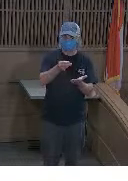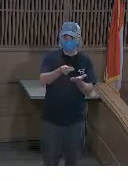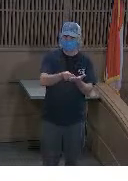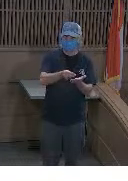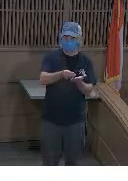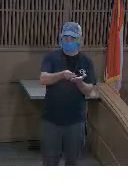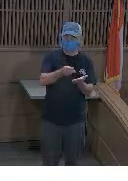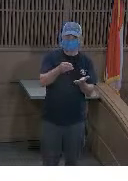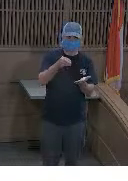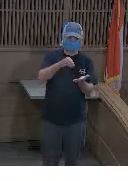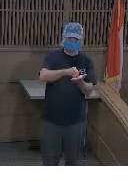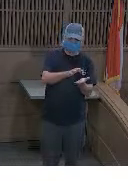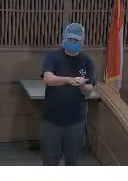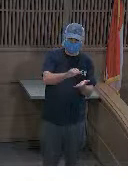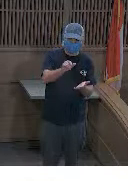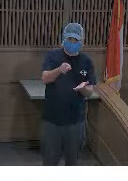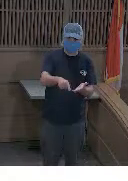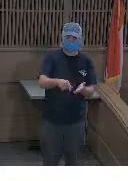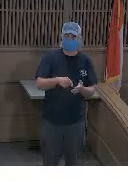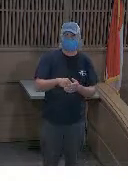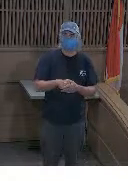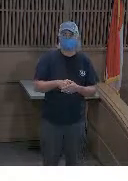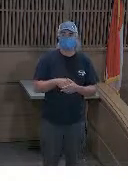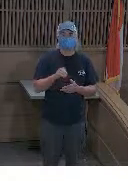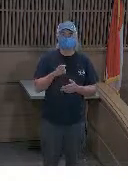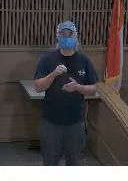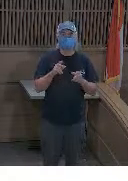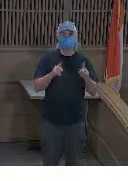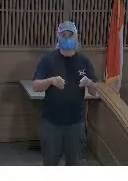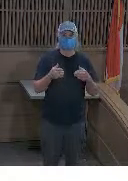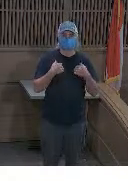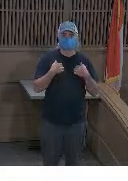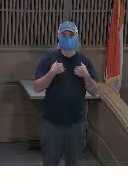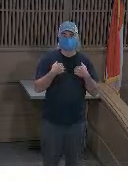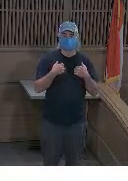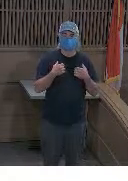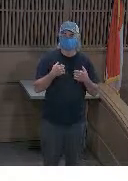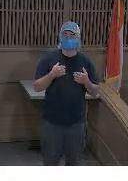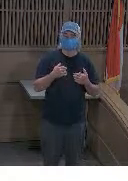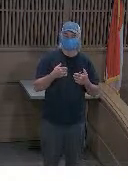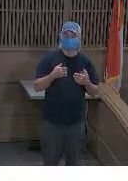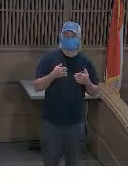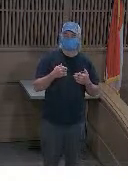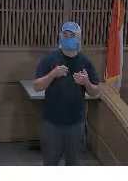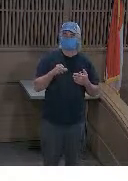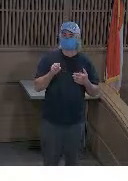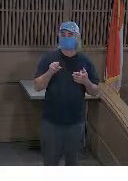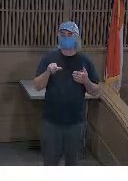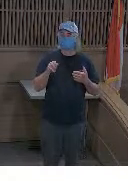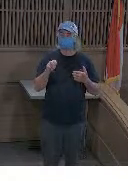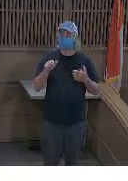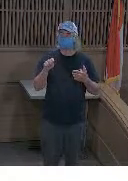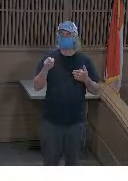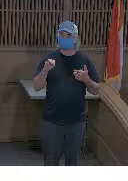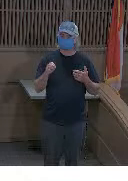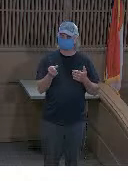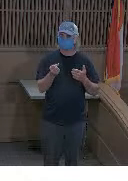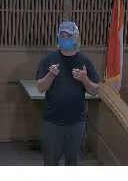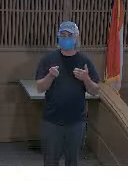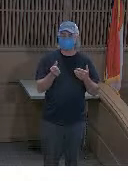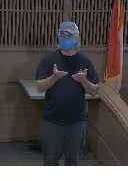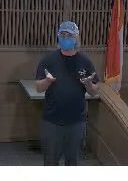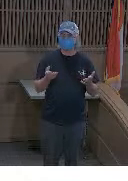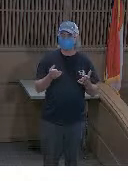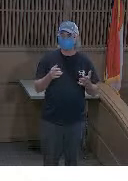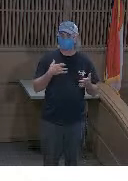happen. So if you tell me that your loved one had symptoms, then we'll get the person tested to find out did they have COVID. So there are